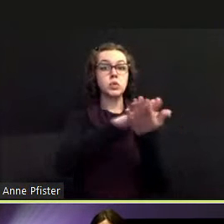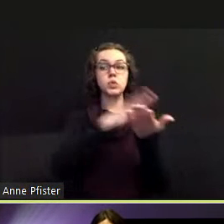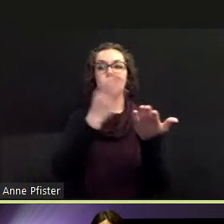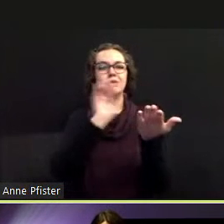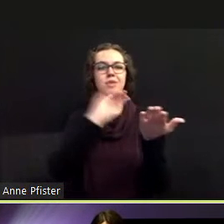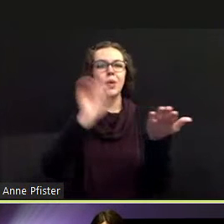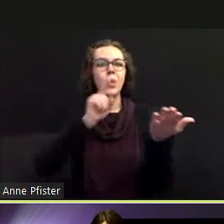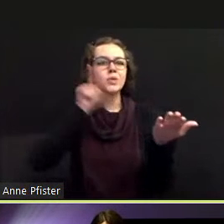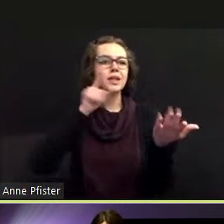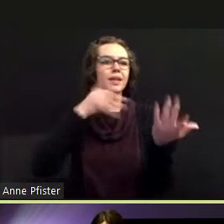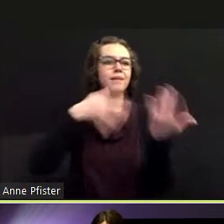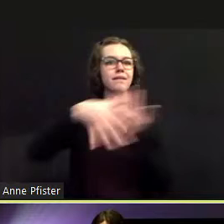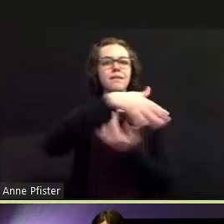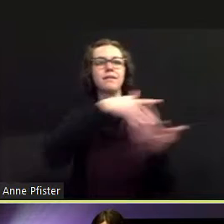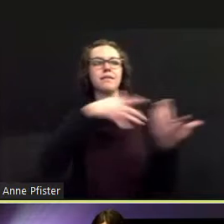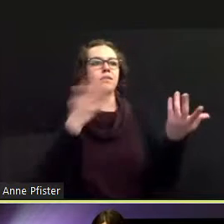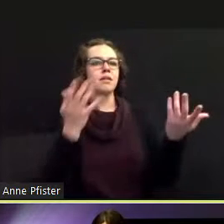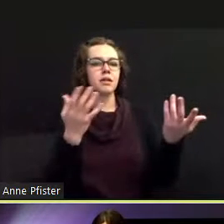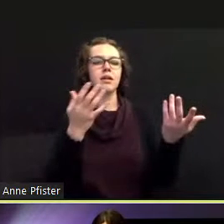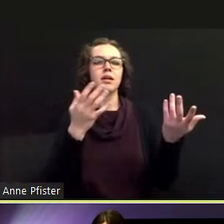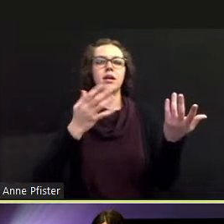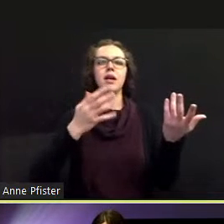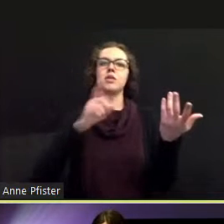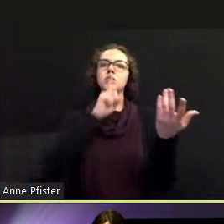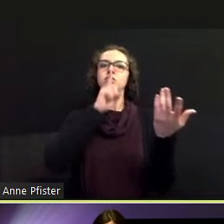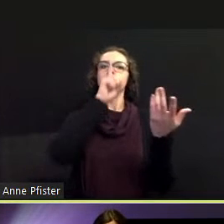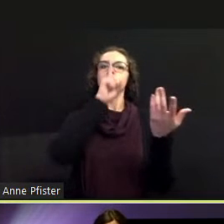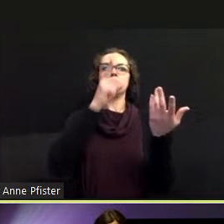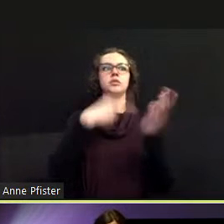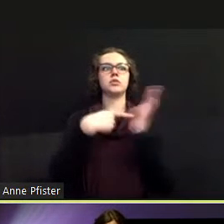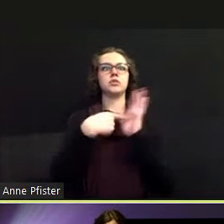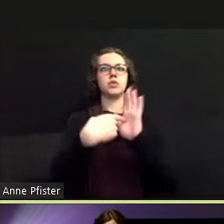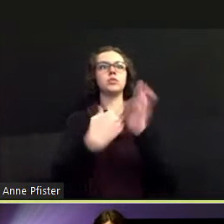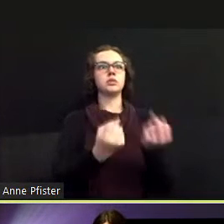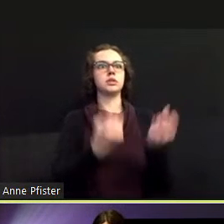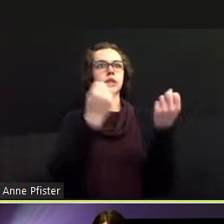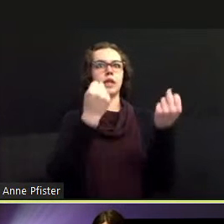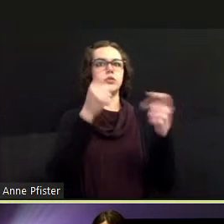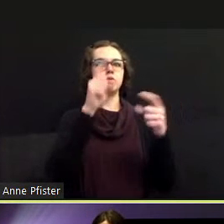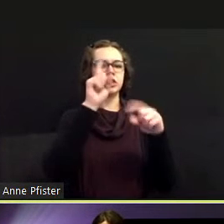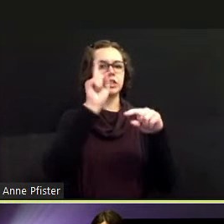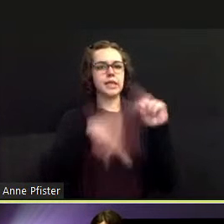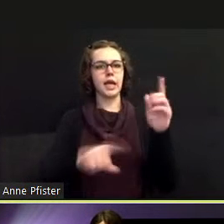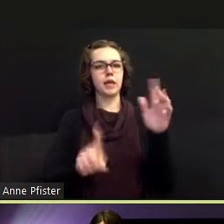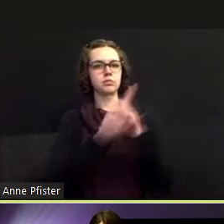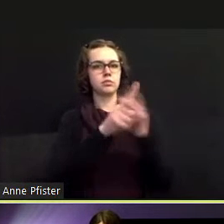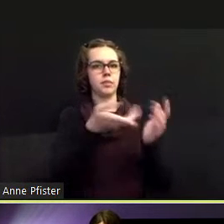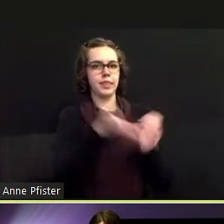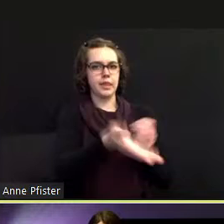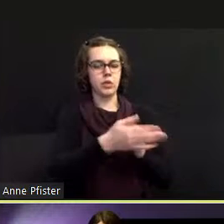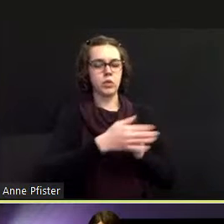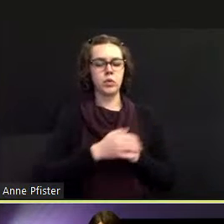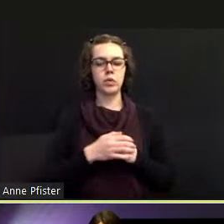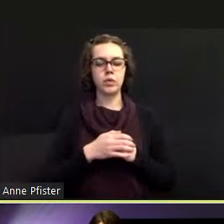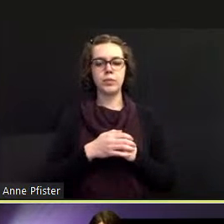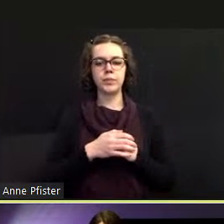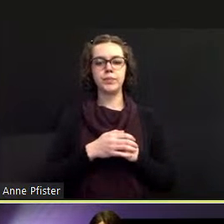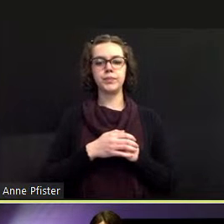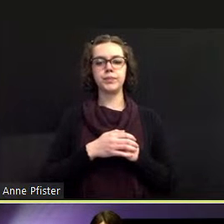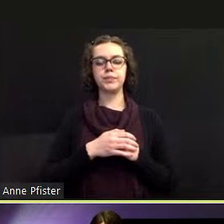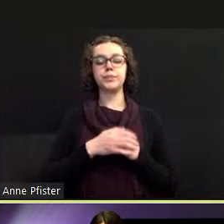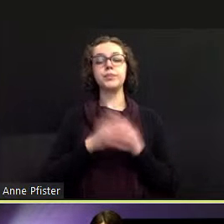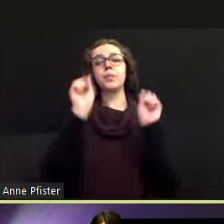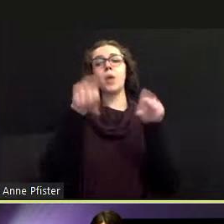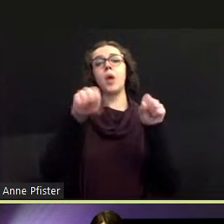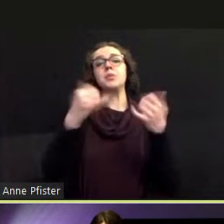peers, eroding previous institutional centers of sign language reproduction in many contexts, de Mulder notes that, quote, "It is likely there are now